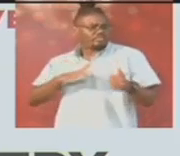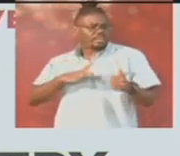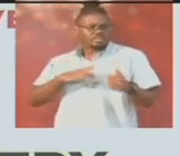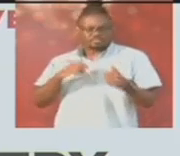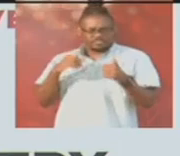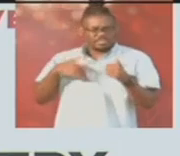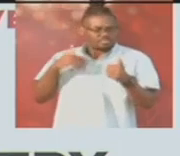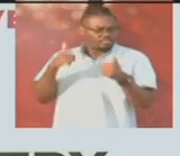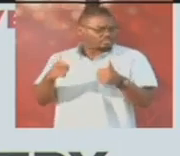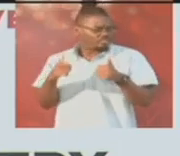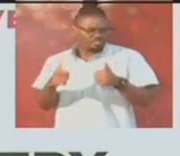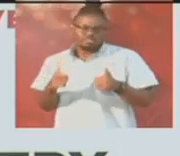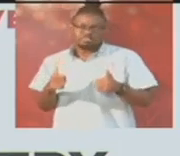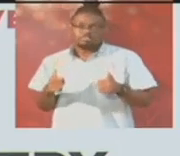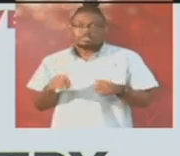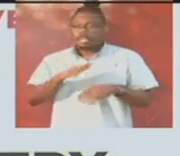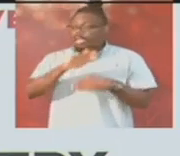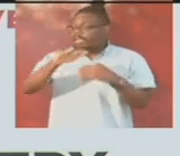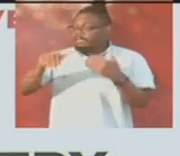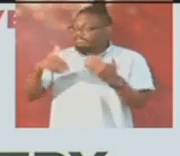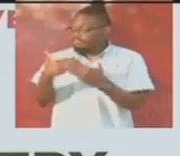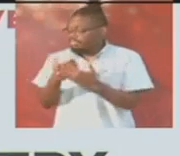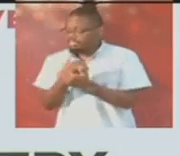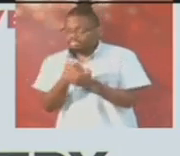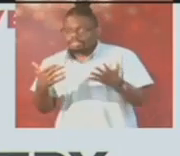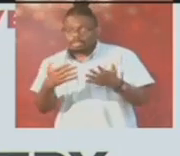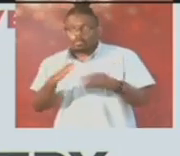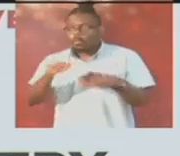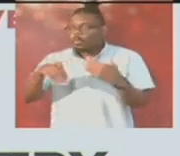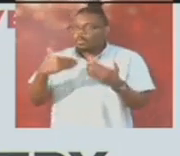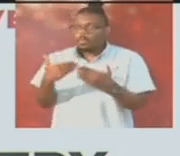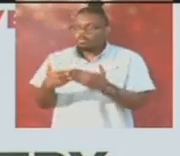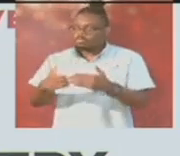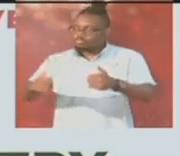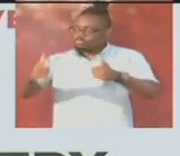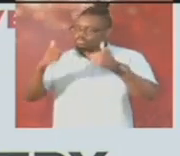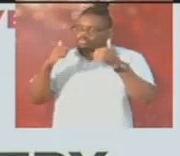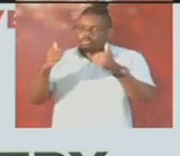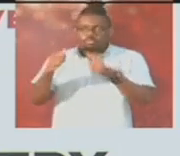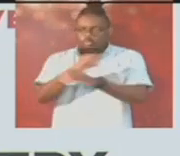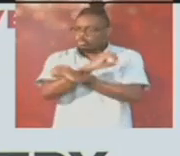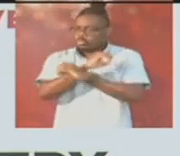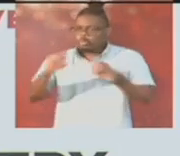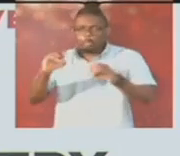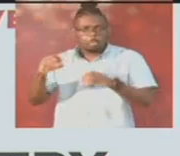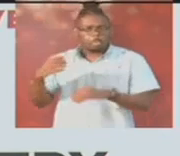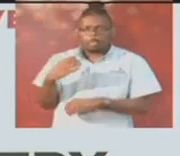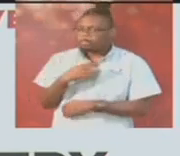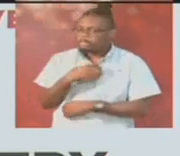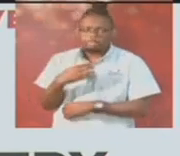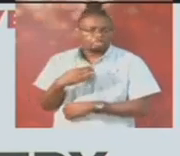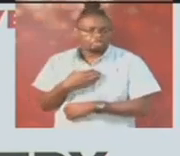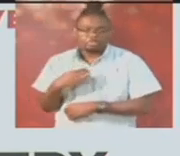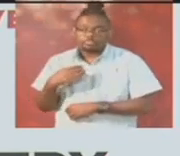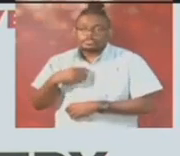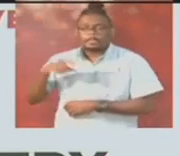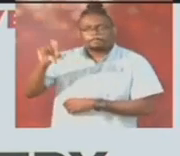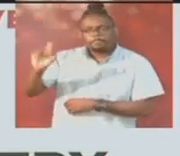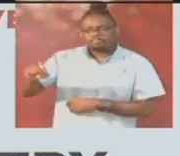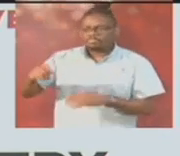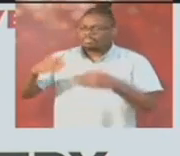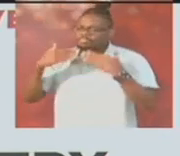and there was not one single customer complaint. So we must thank our healthcare